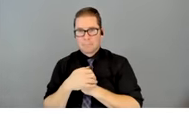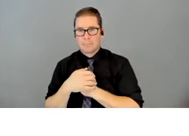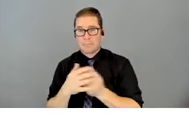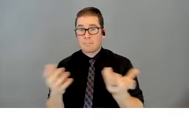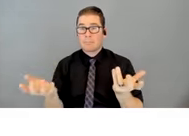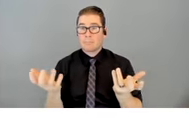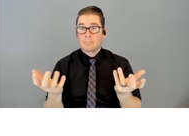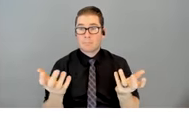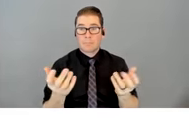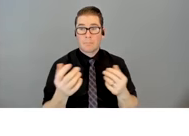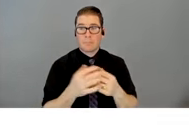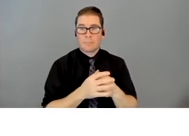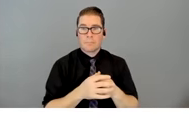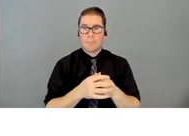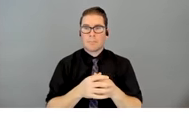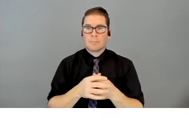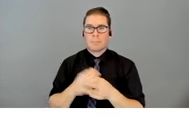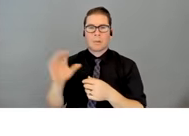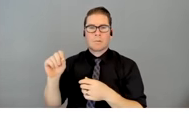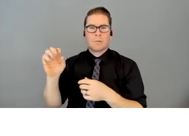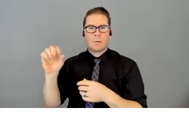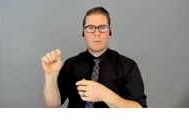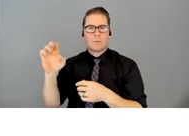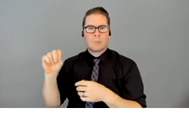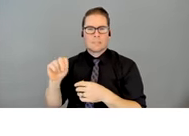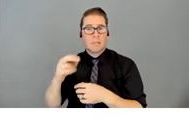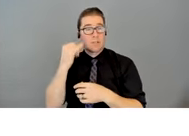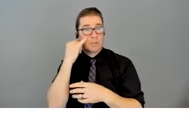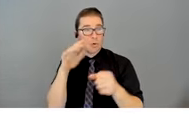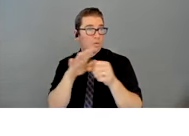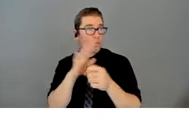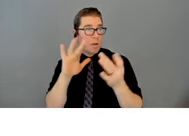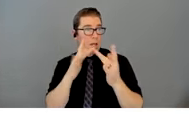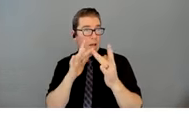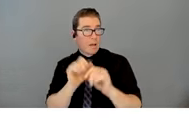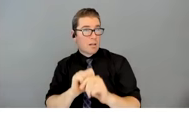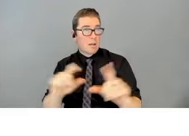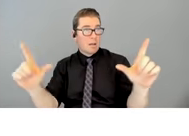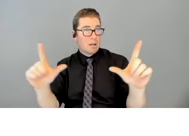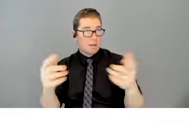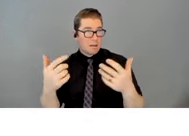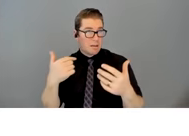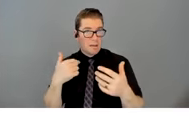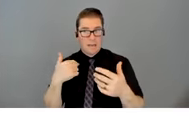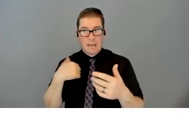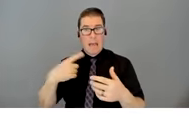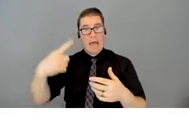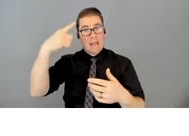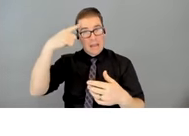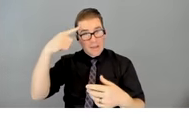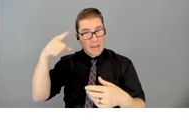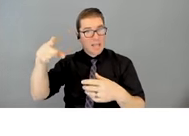what do you recommend for suspected cheating in fully online course, things to look for, documentation? So these are some of the wonderful Magnum